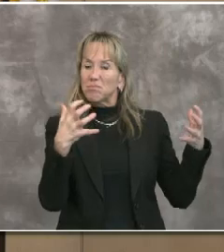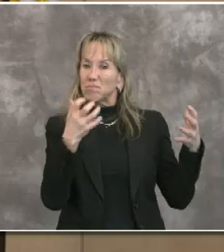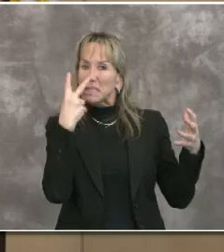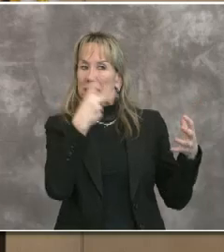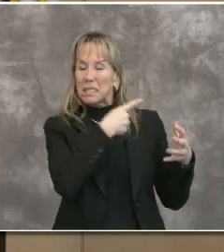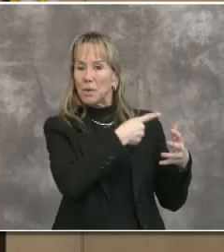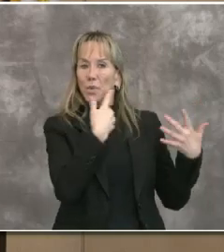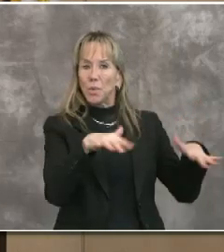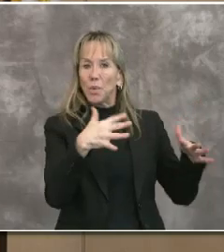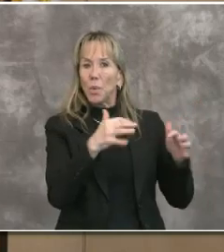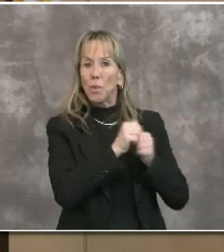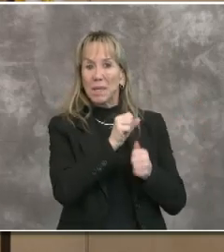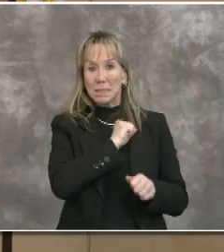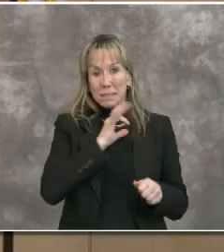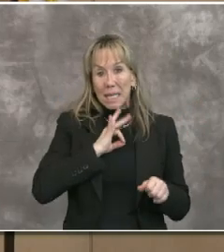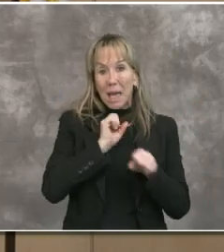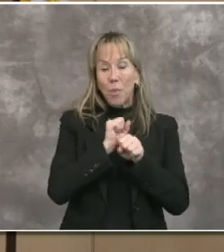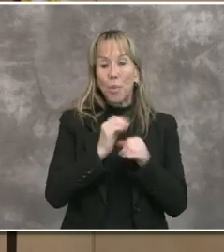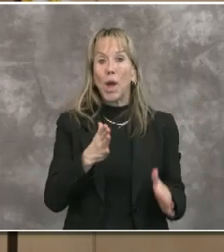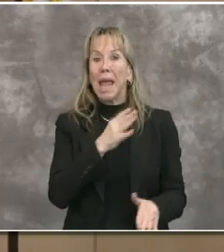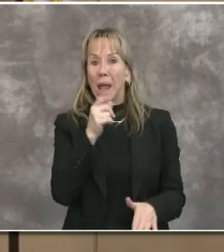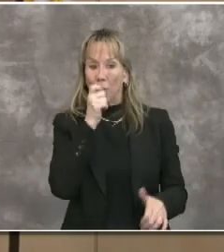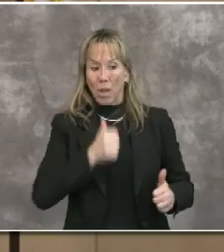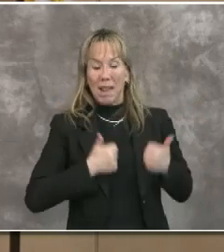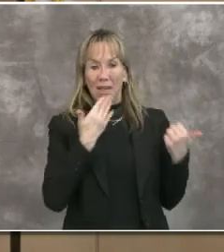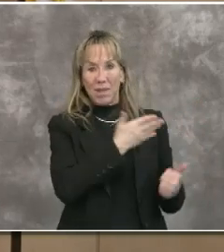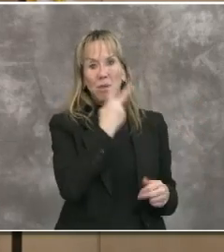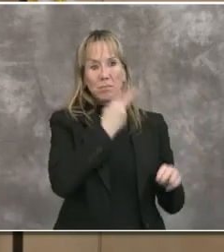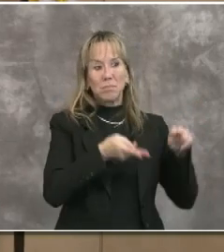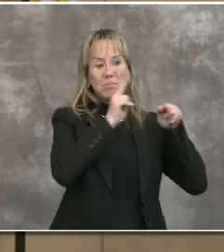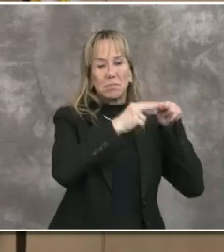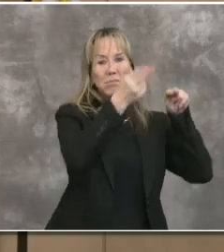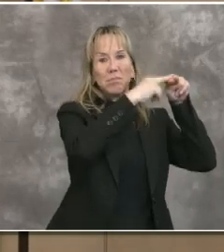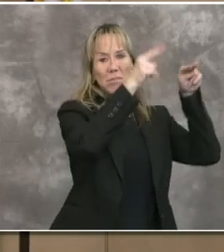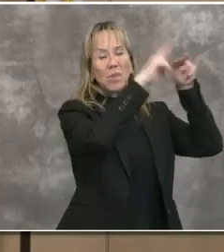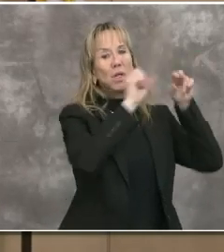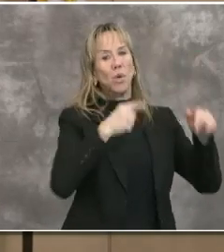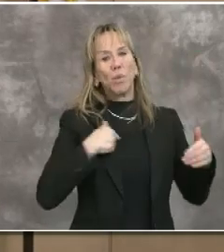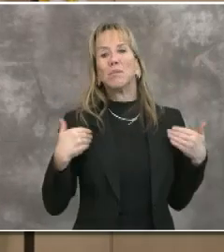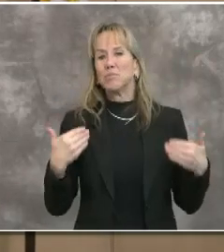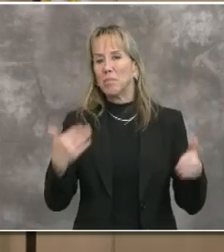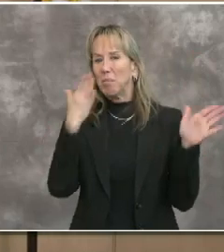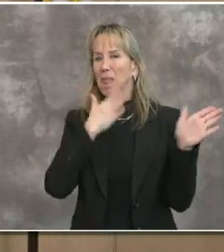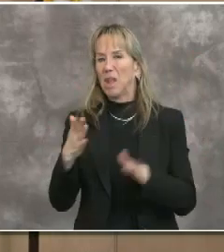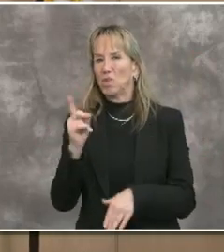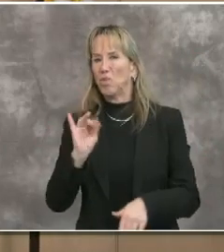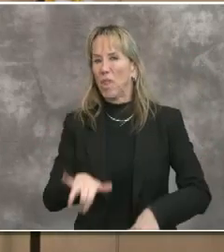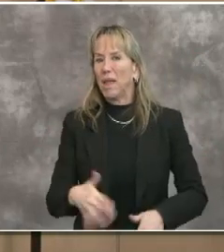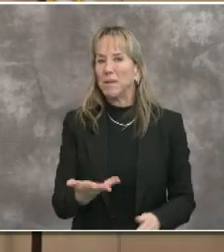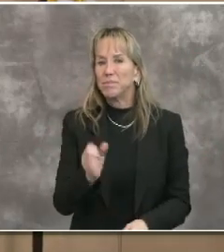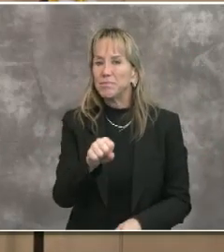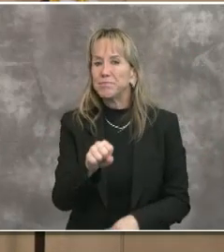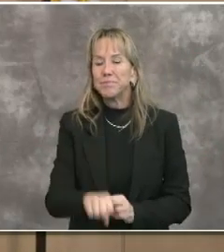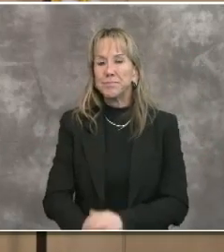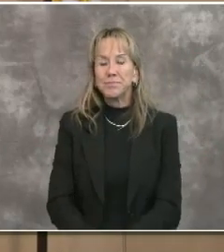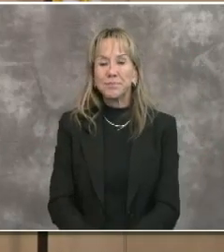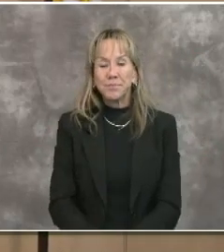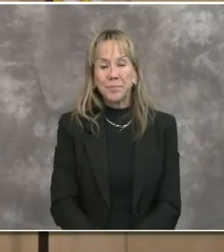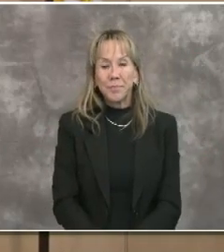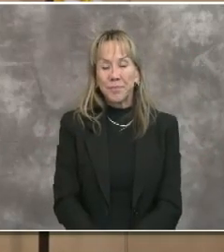residents and staff. So we are beginning to do that. All right. Thank you, Dr. Wooten.